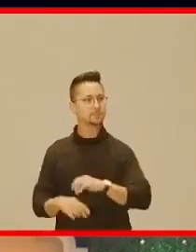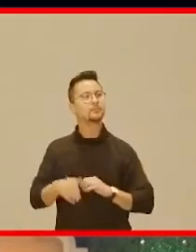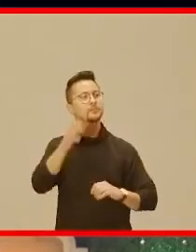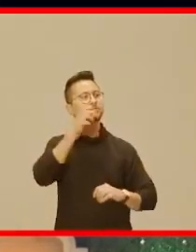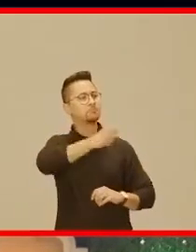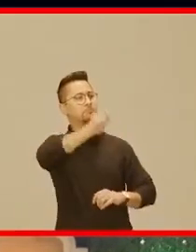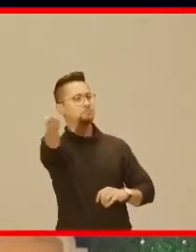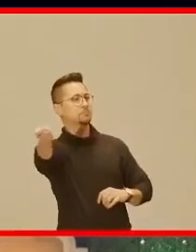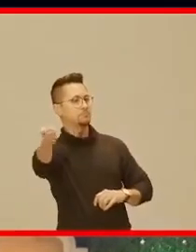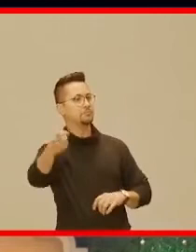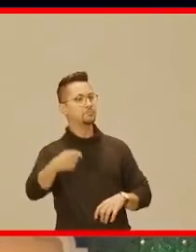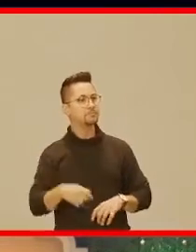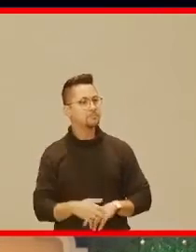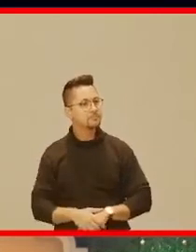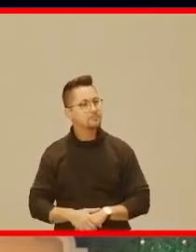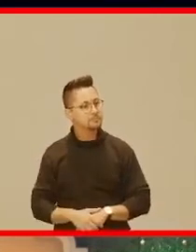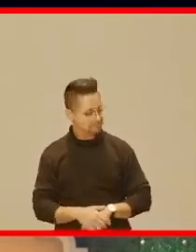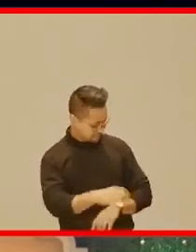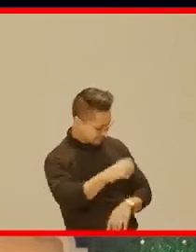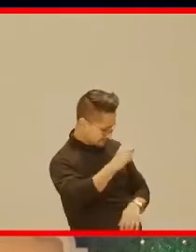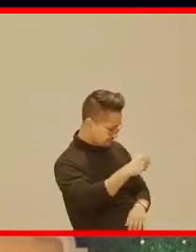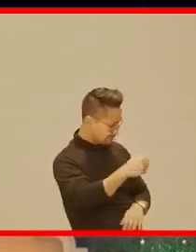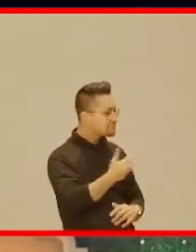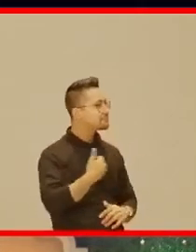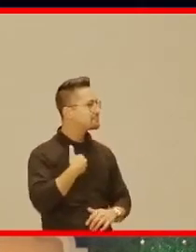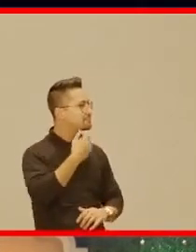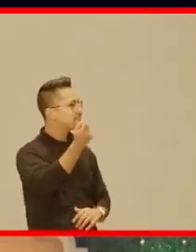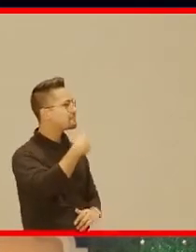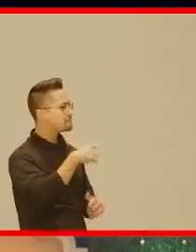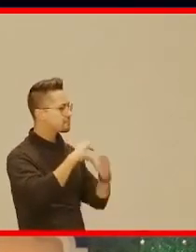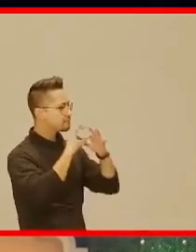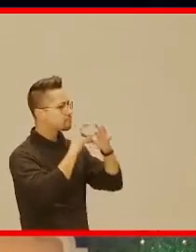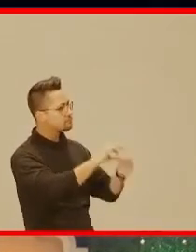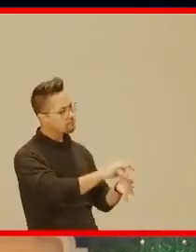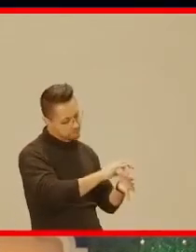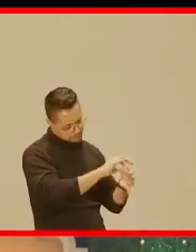mic. Yes, I have a question about